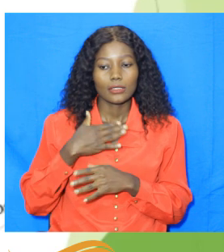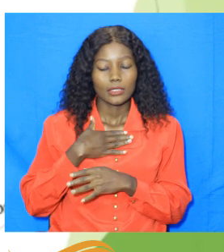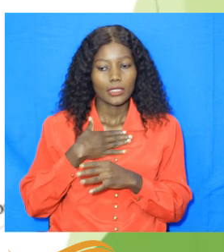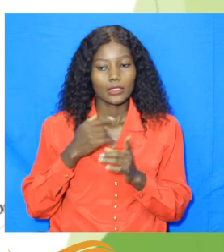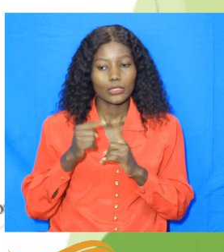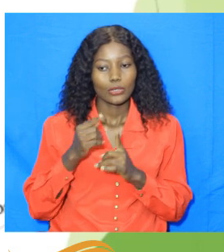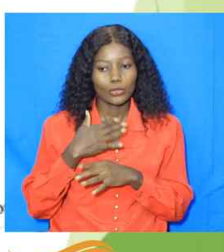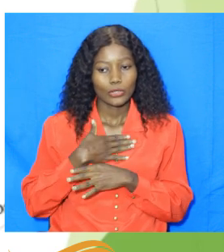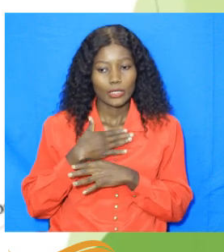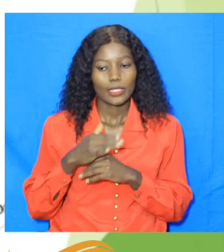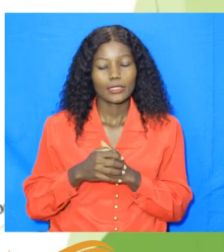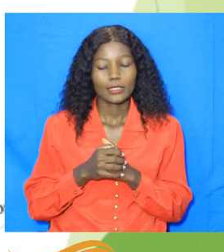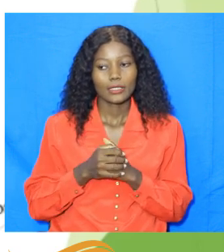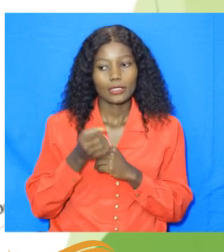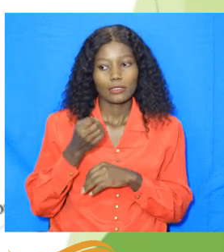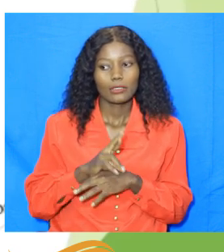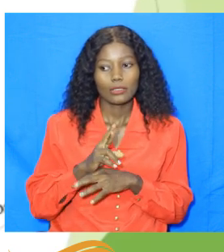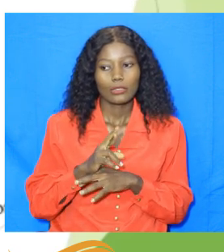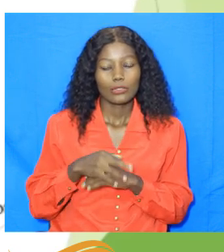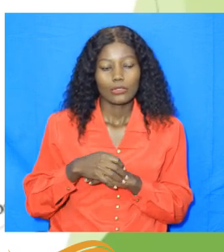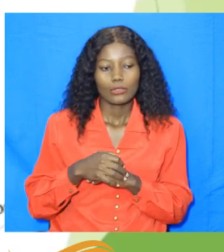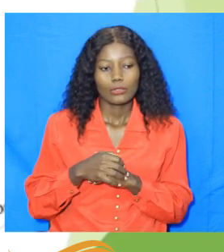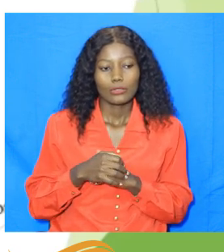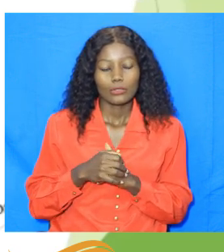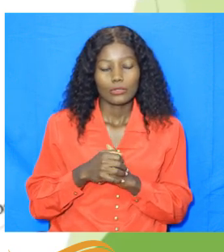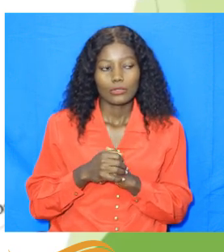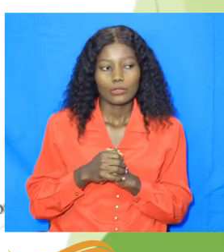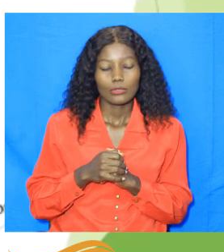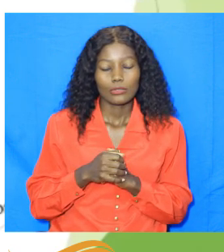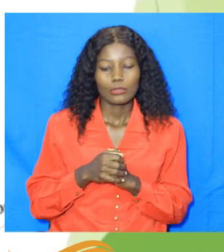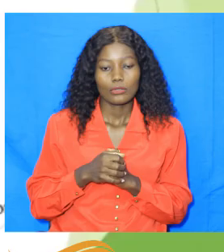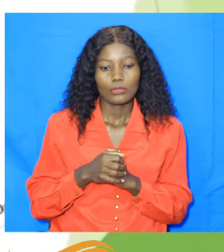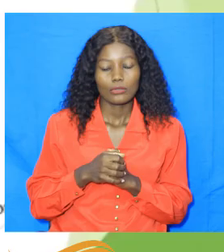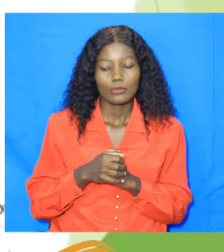a scoring technique or takedown, that will amount to